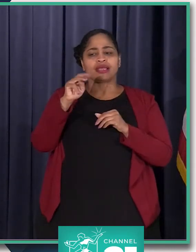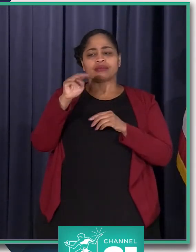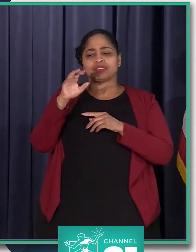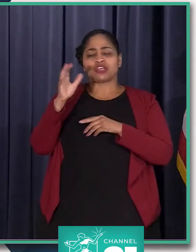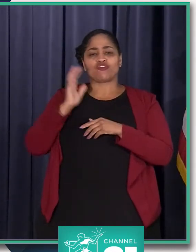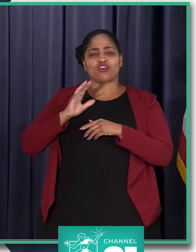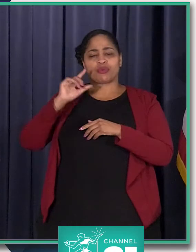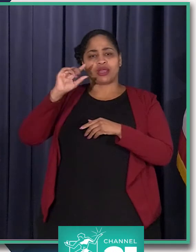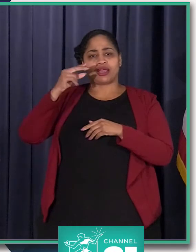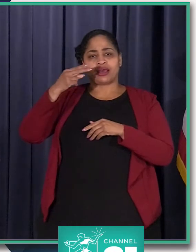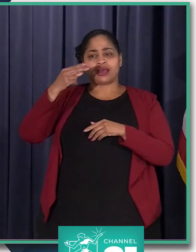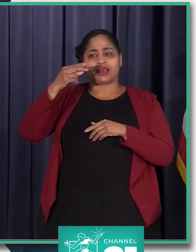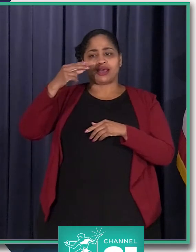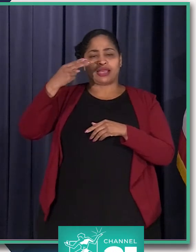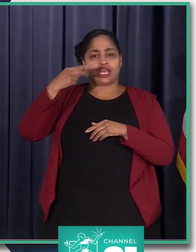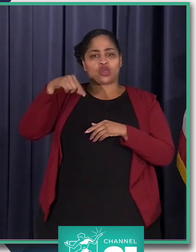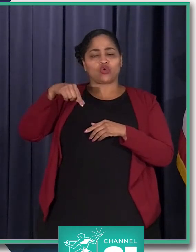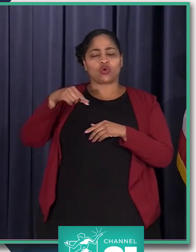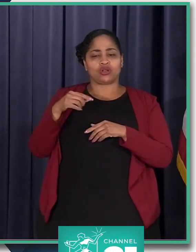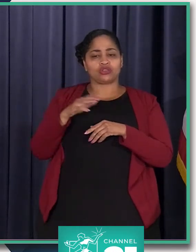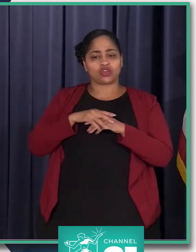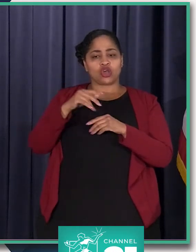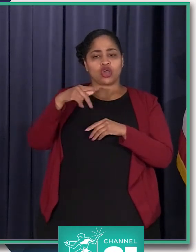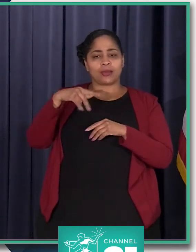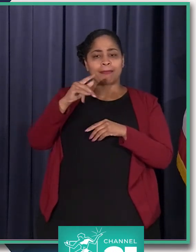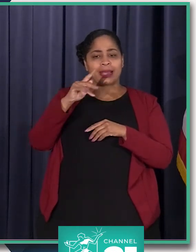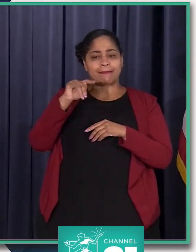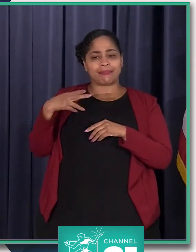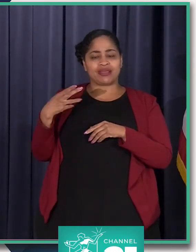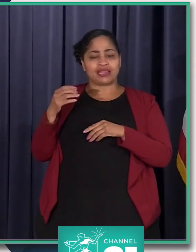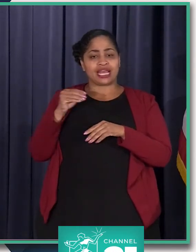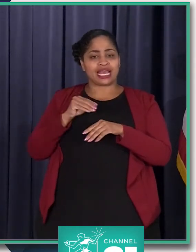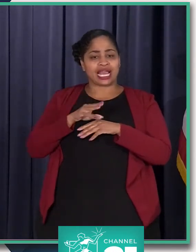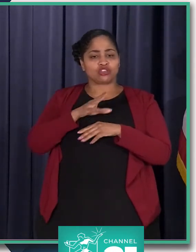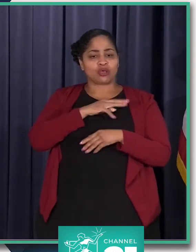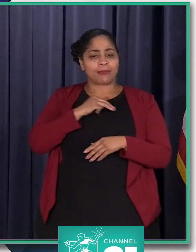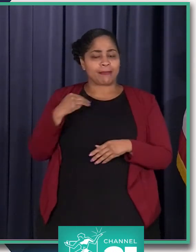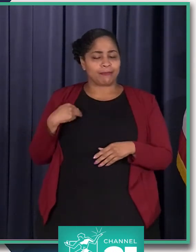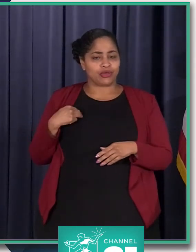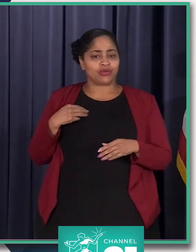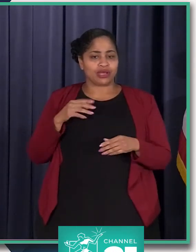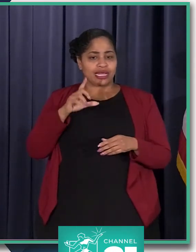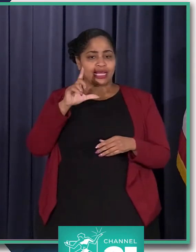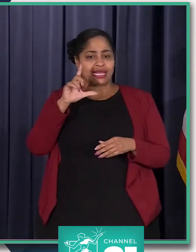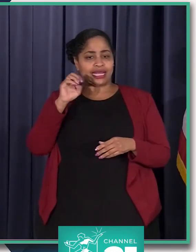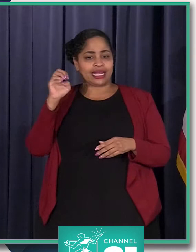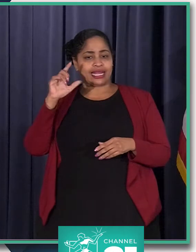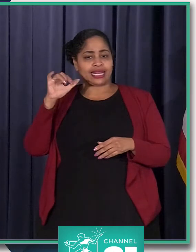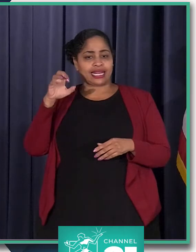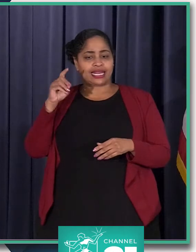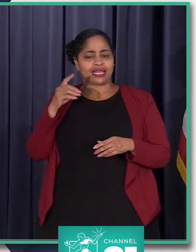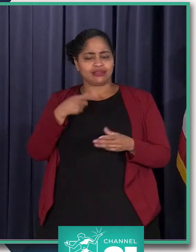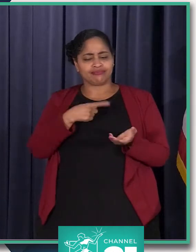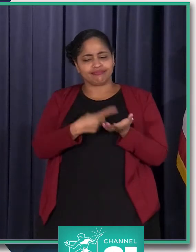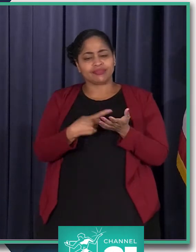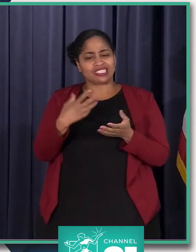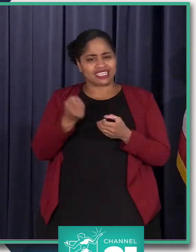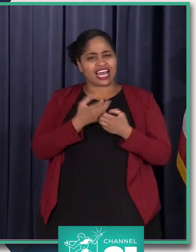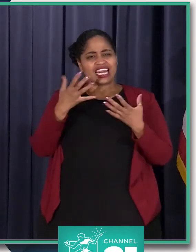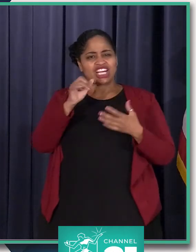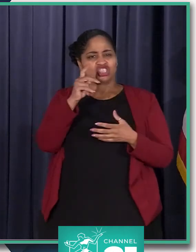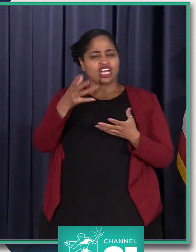former headquarters on Plymouth Road. Councilman Leland has also placed great emphasis on it. We've gotten a lot of the junk out of